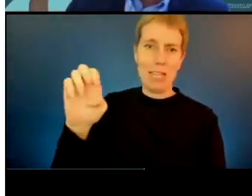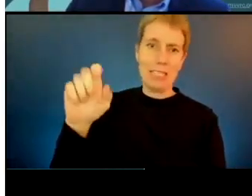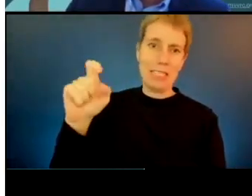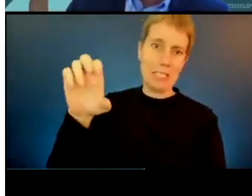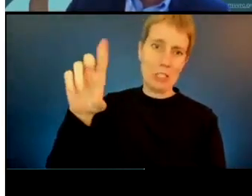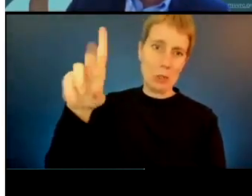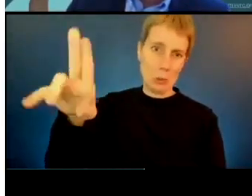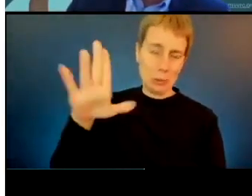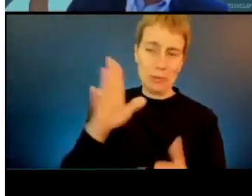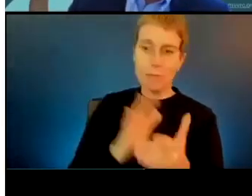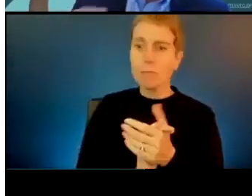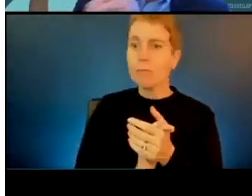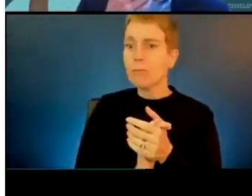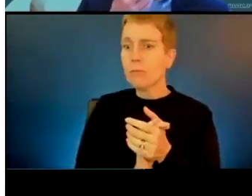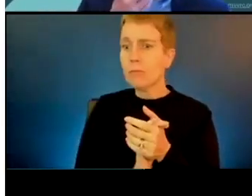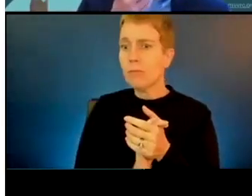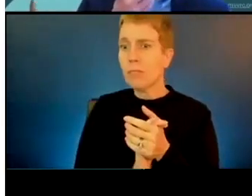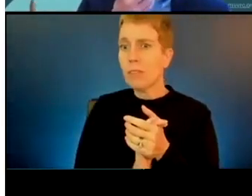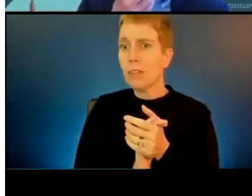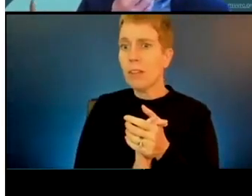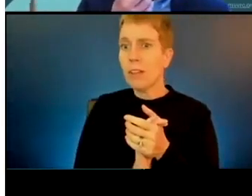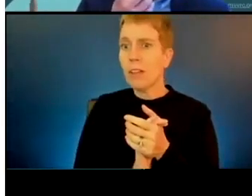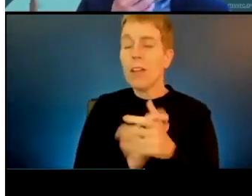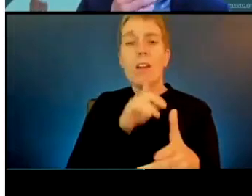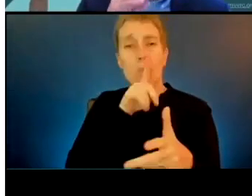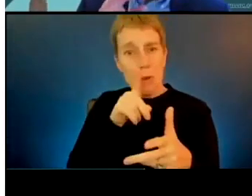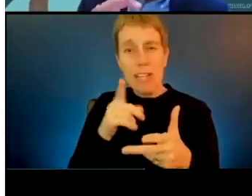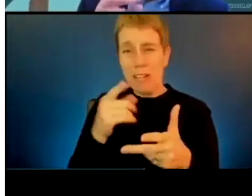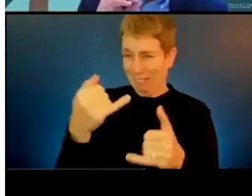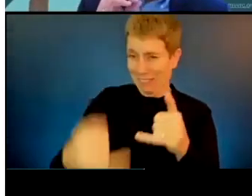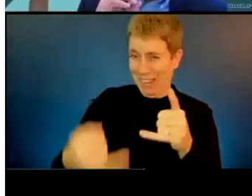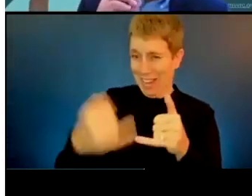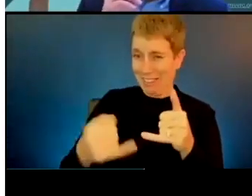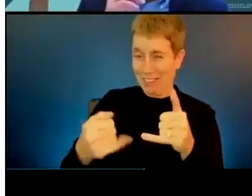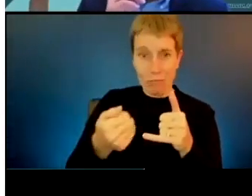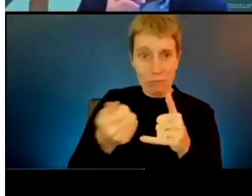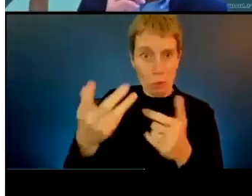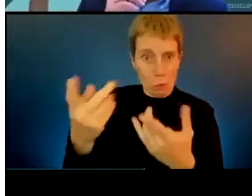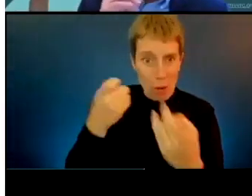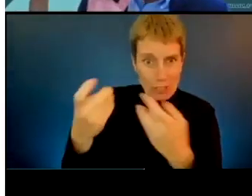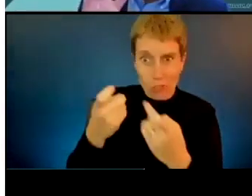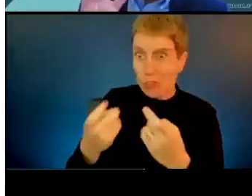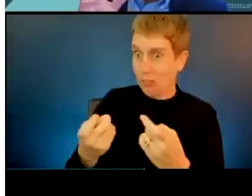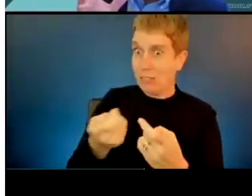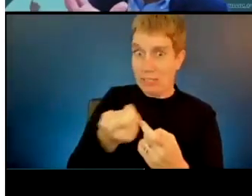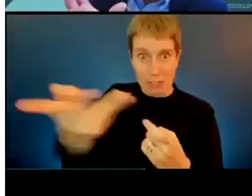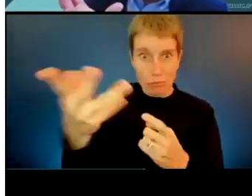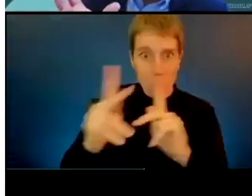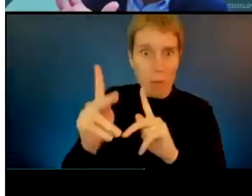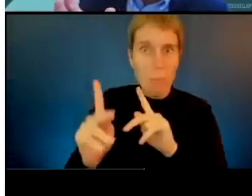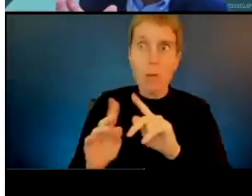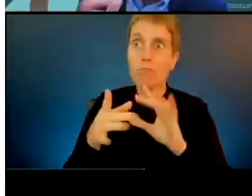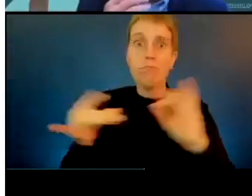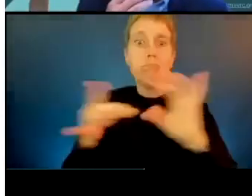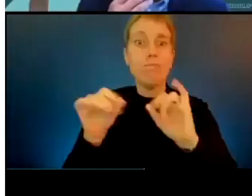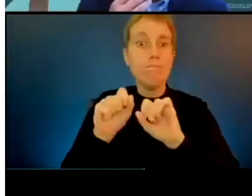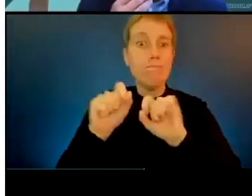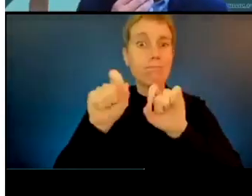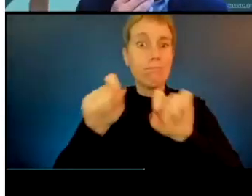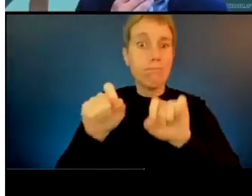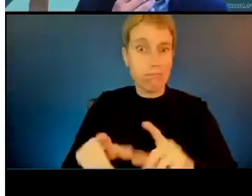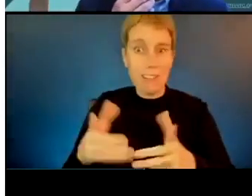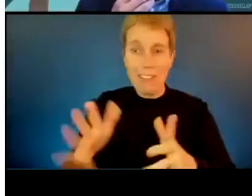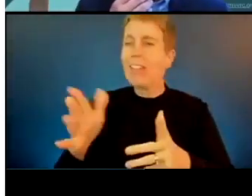sent questions in. And we want to try our best to address them. We kind of compressed some of